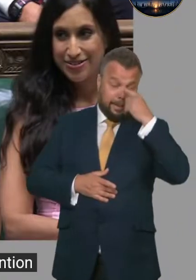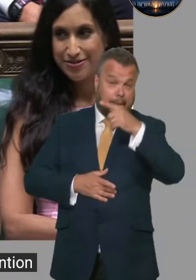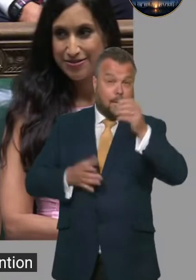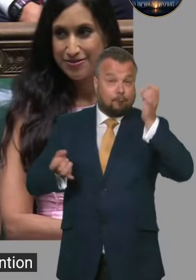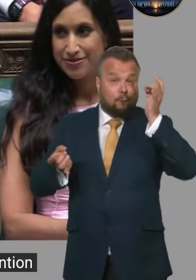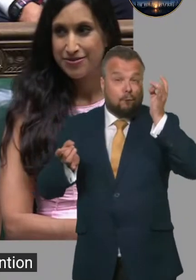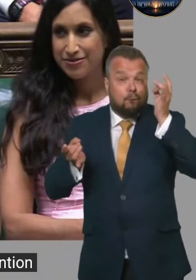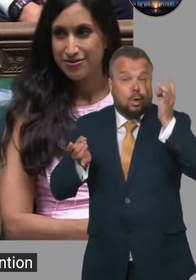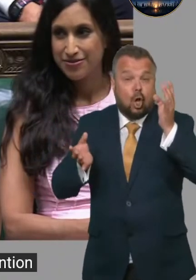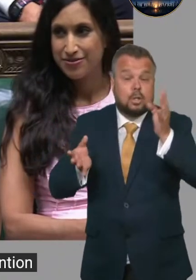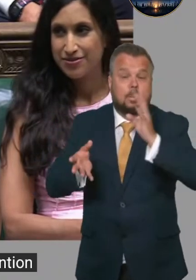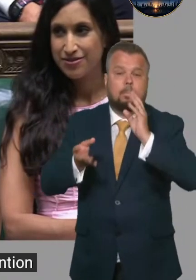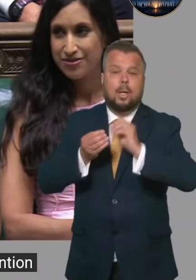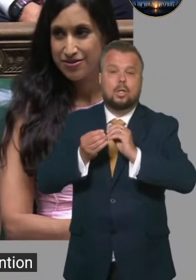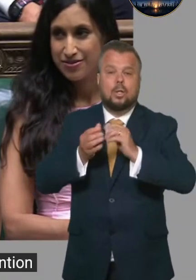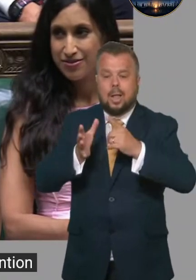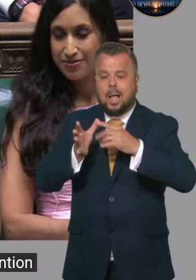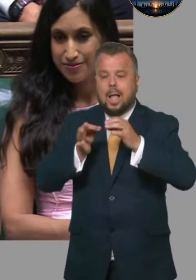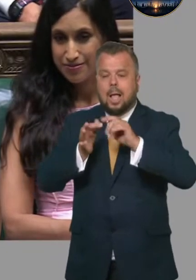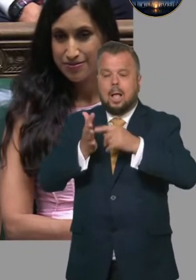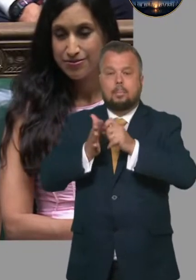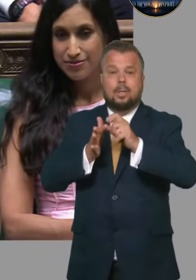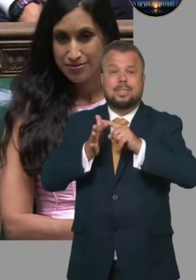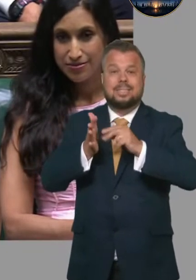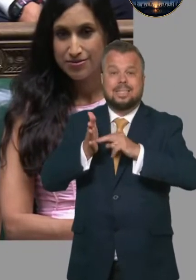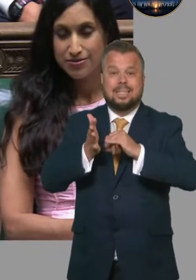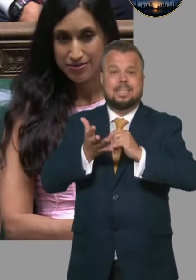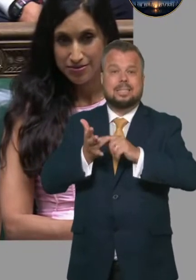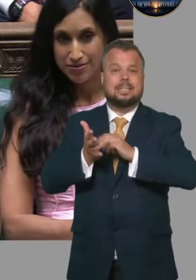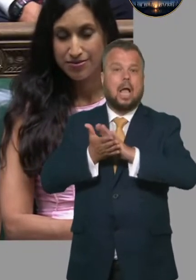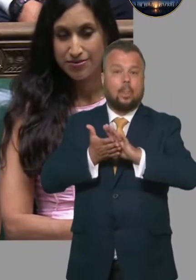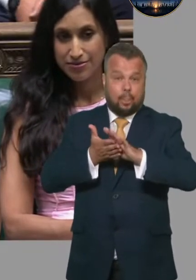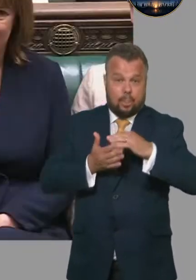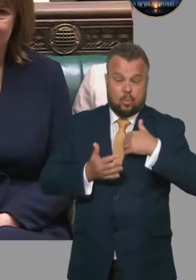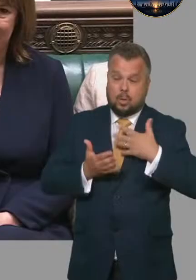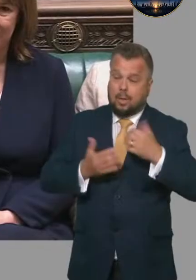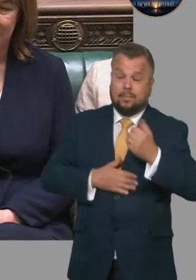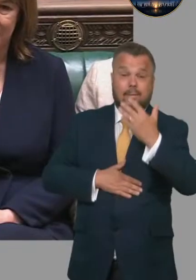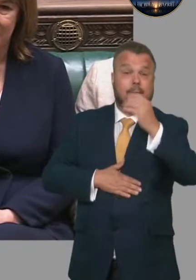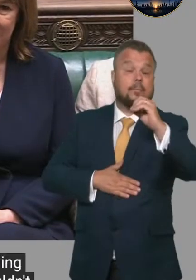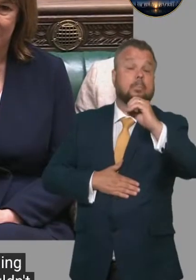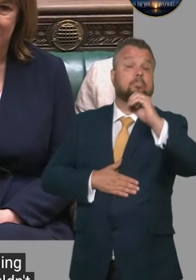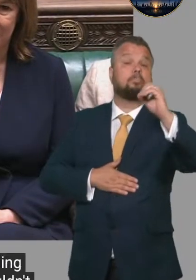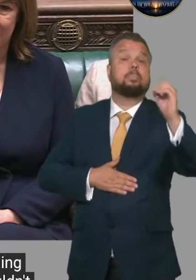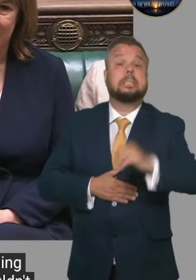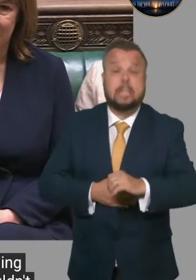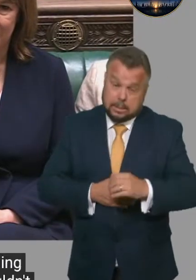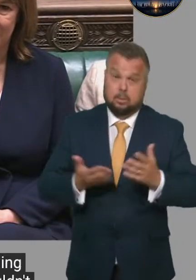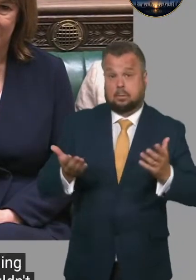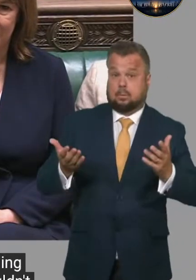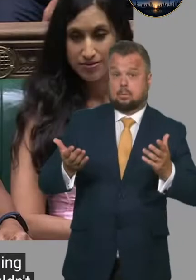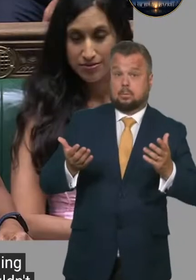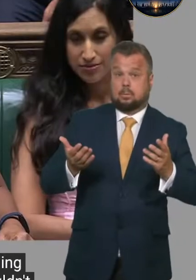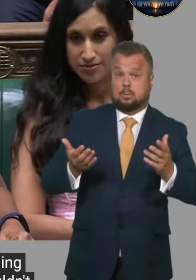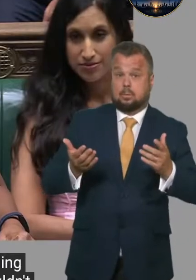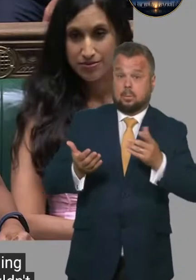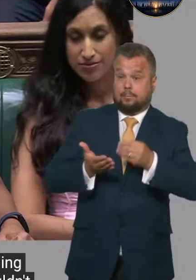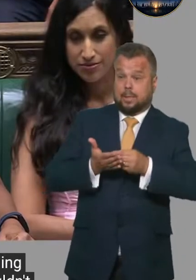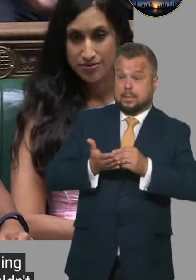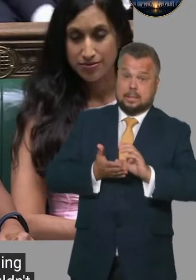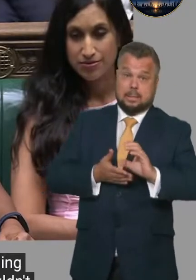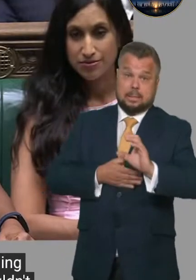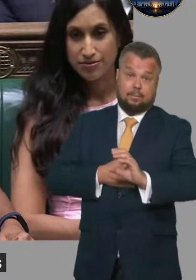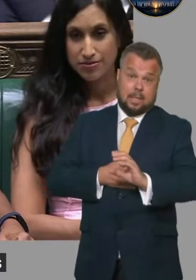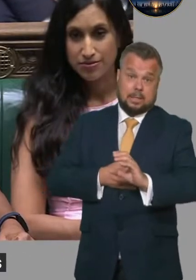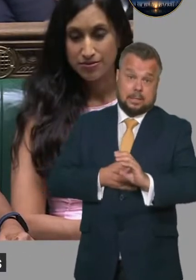be in this mess if his Chancellor had found money for the Defence Investment Plan. The Prime Minister gave her the second